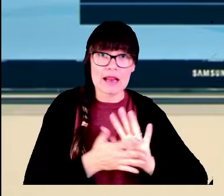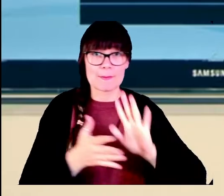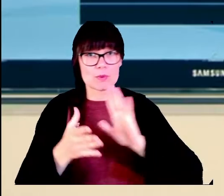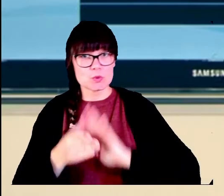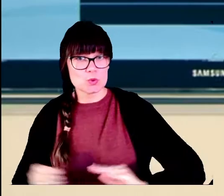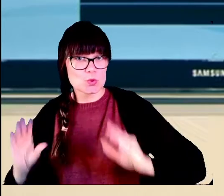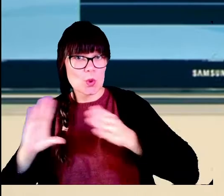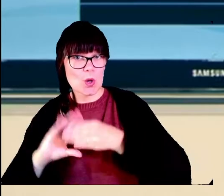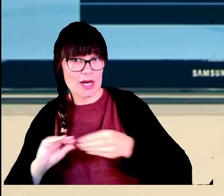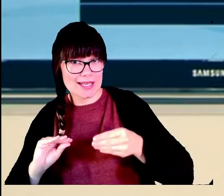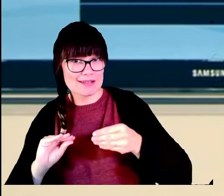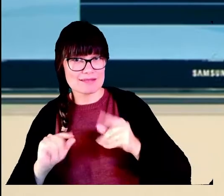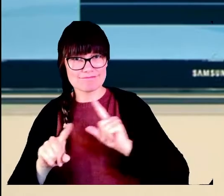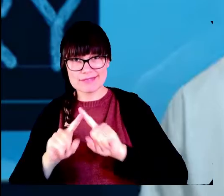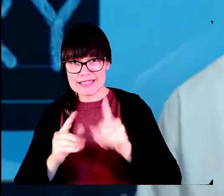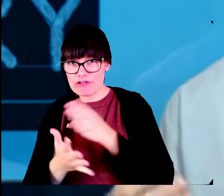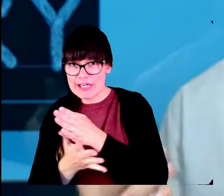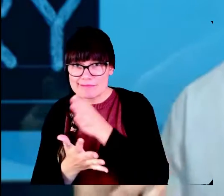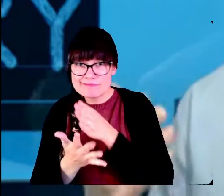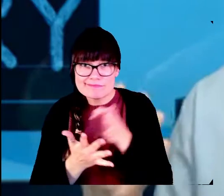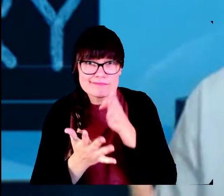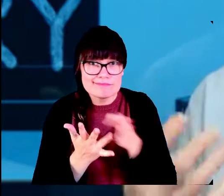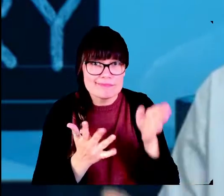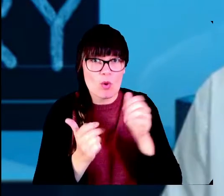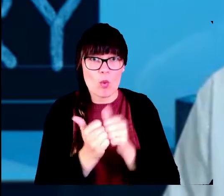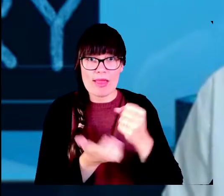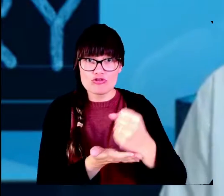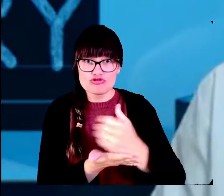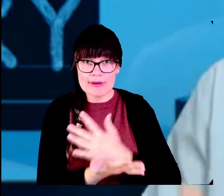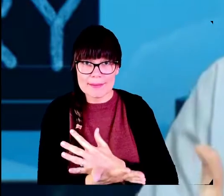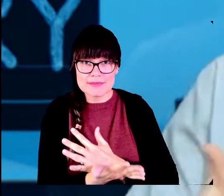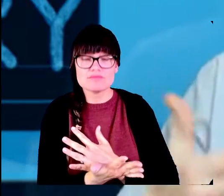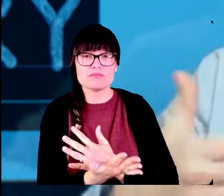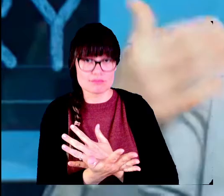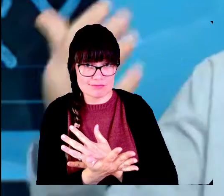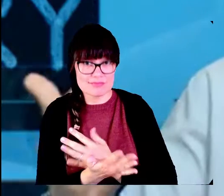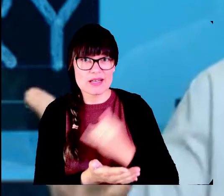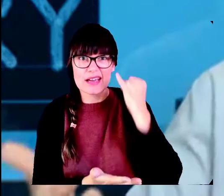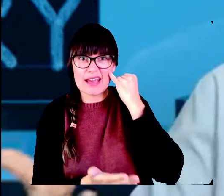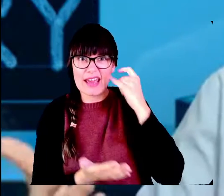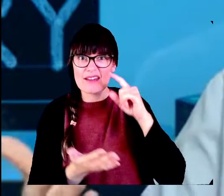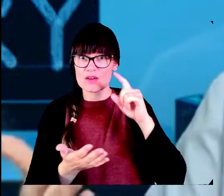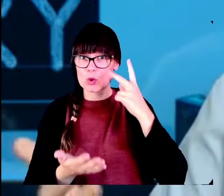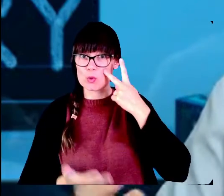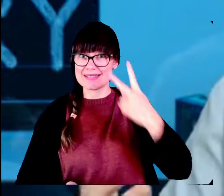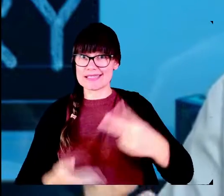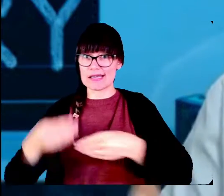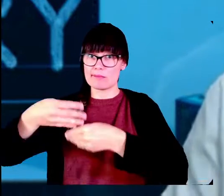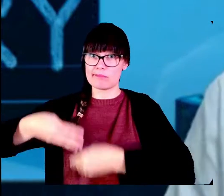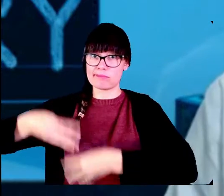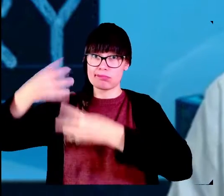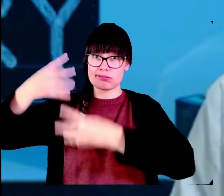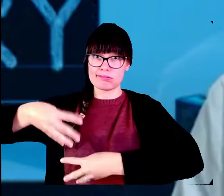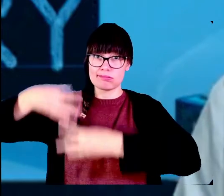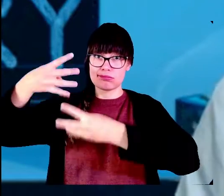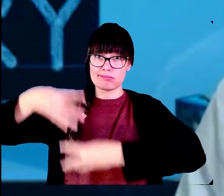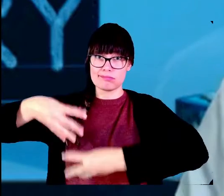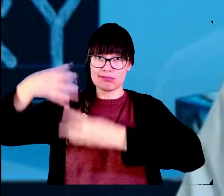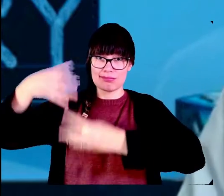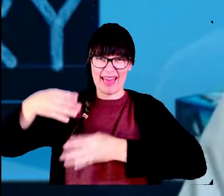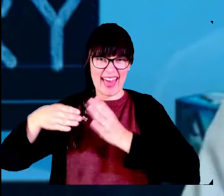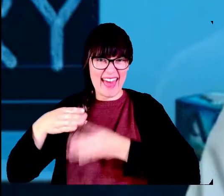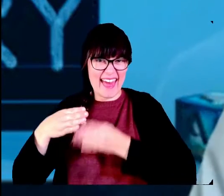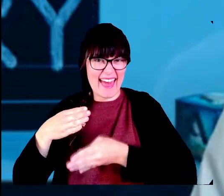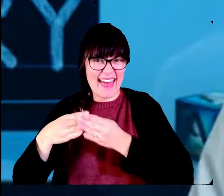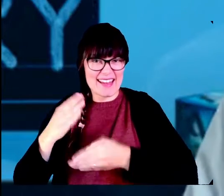a lot of different avenues here with script writing. And if you ever notice, when you see the credits run in either a TV show